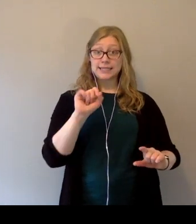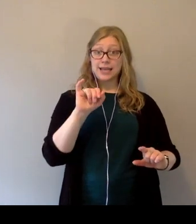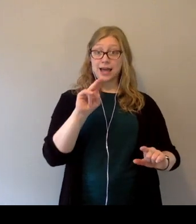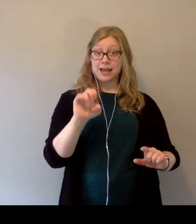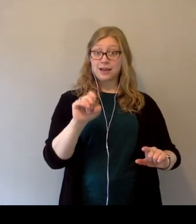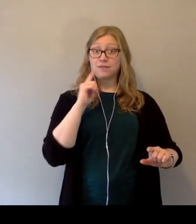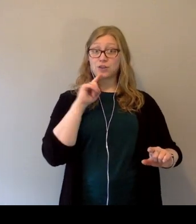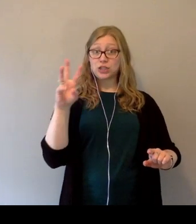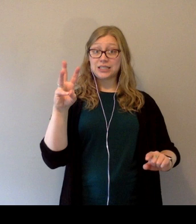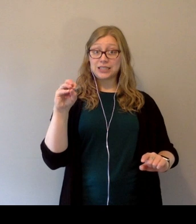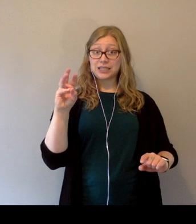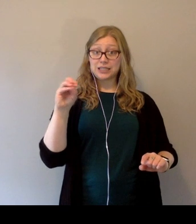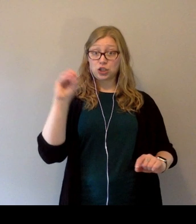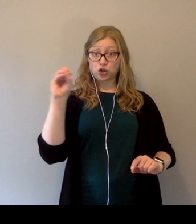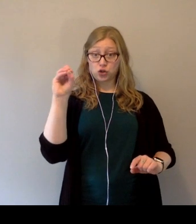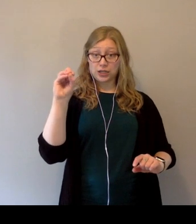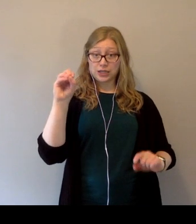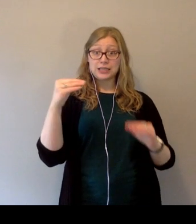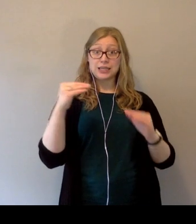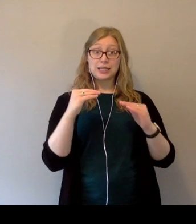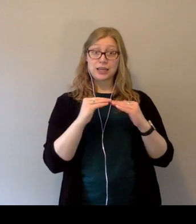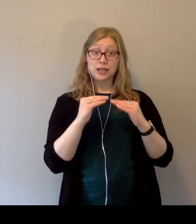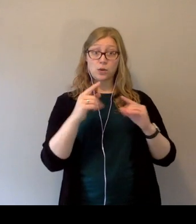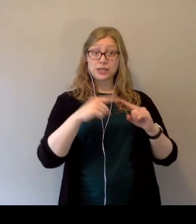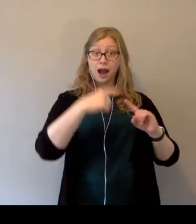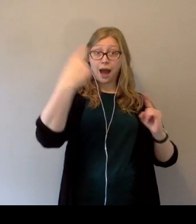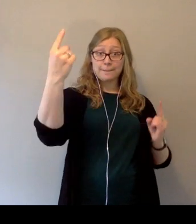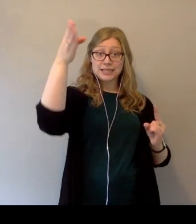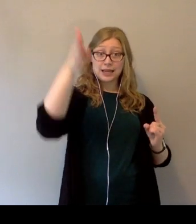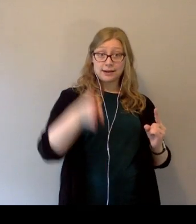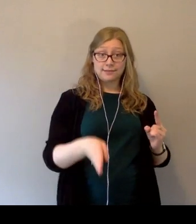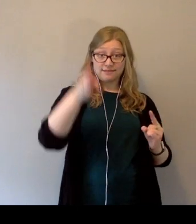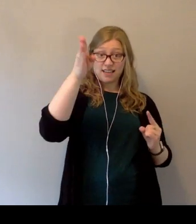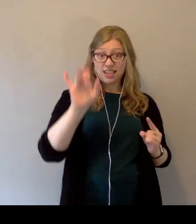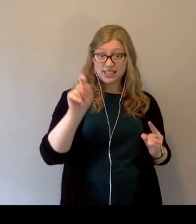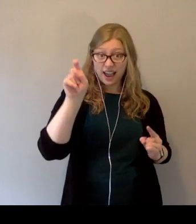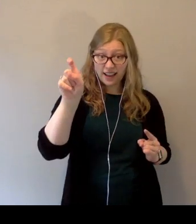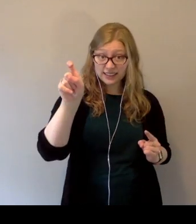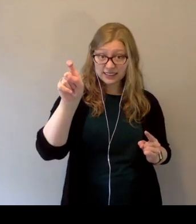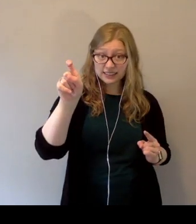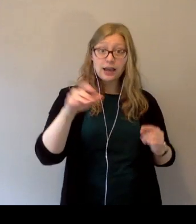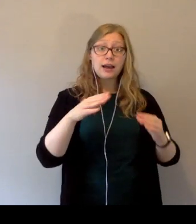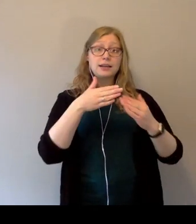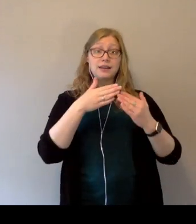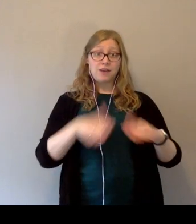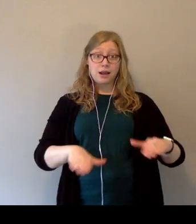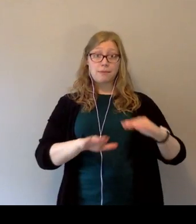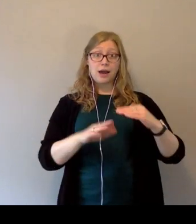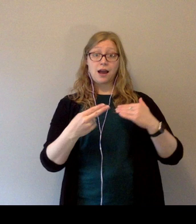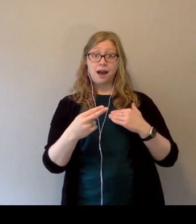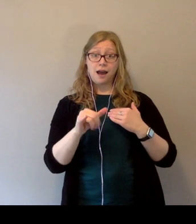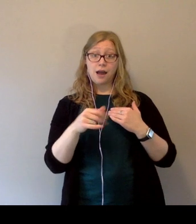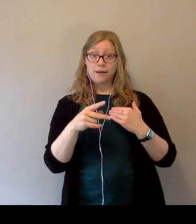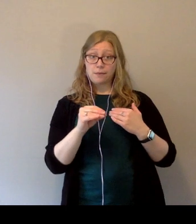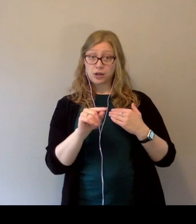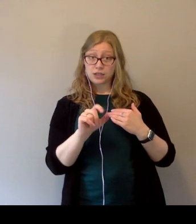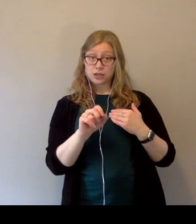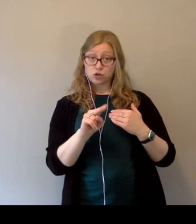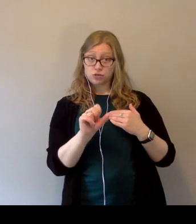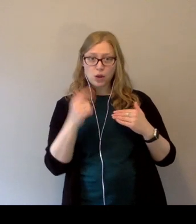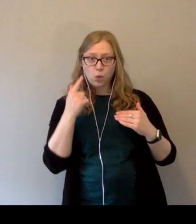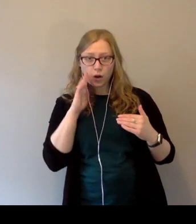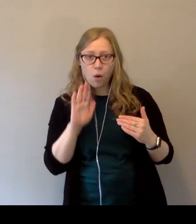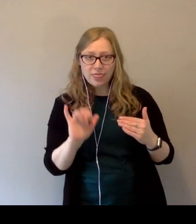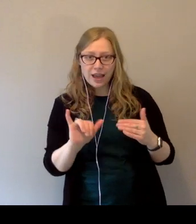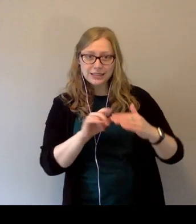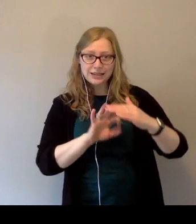degrees equals the opposite side, which is x, divided by the hypotenuse, which is 9. The